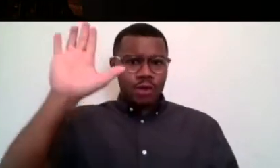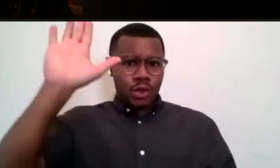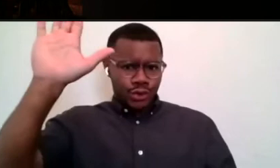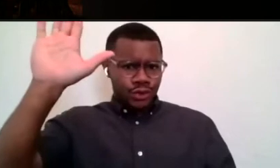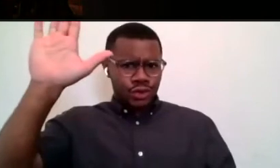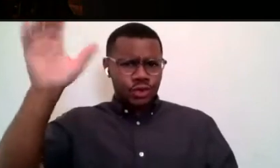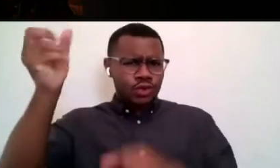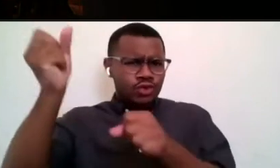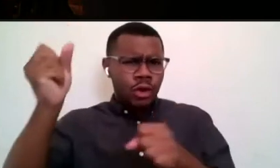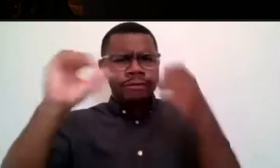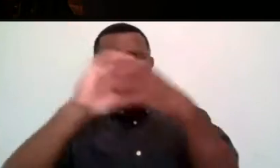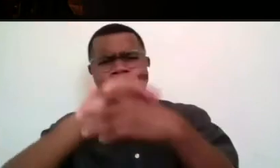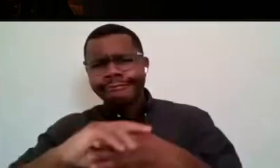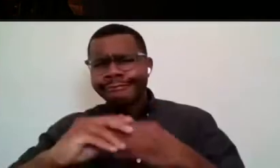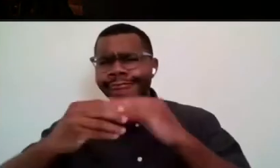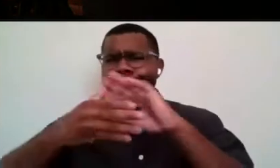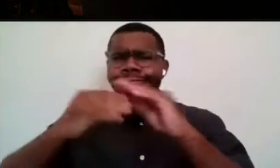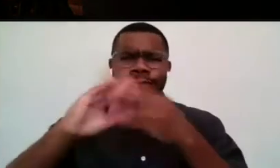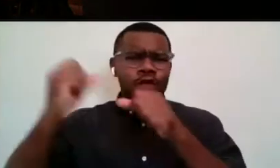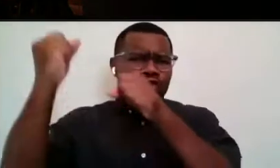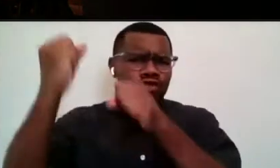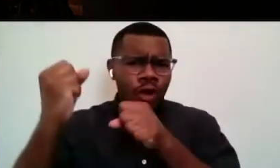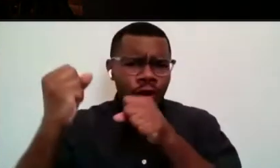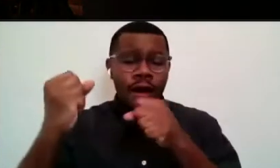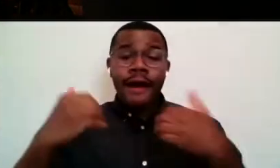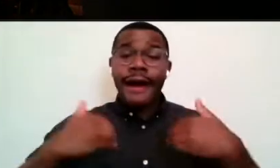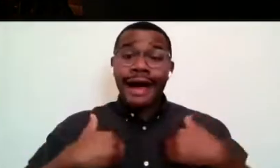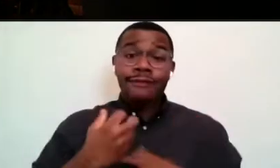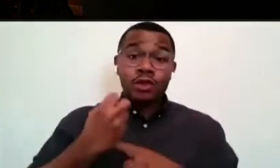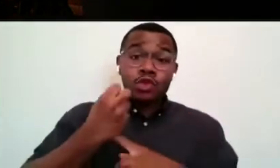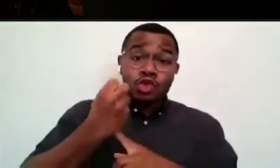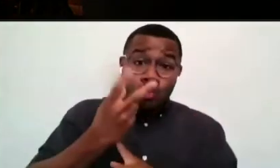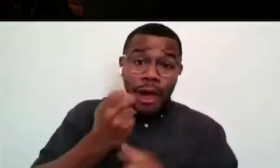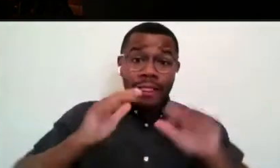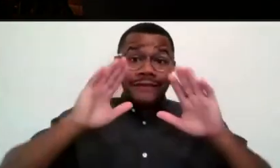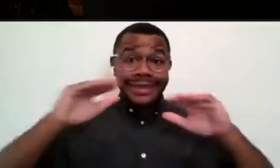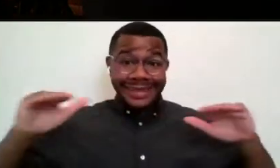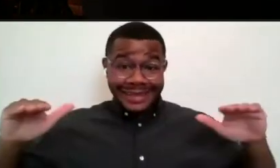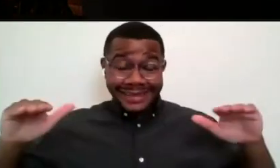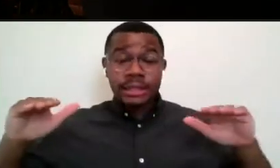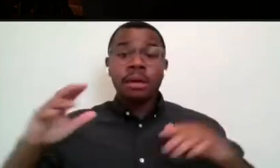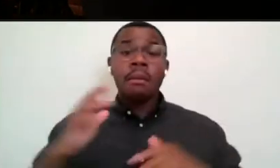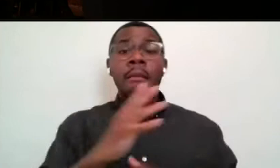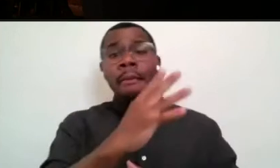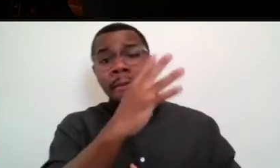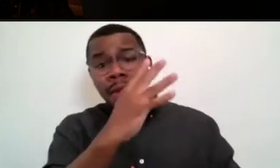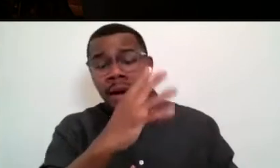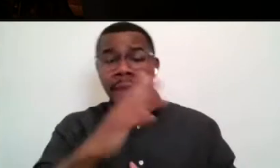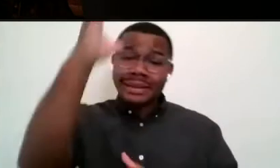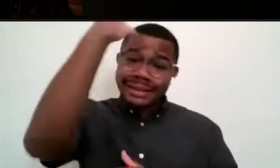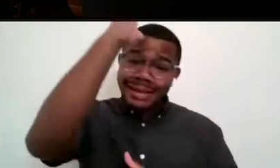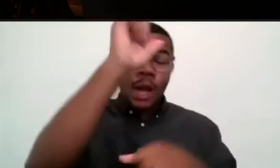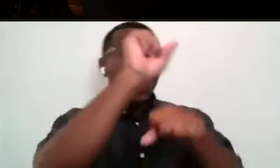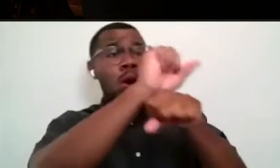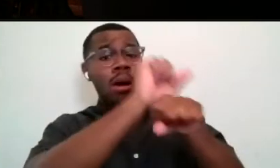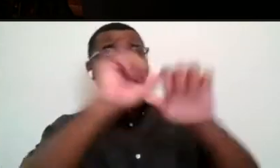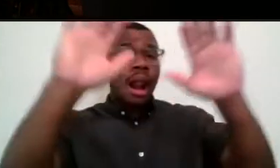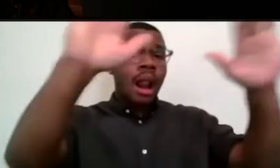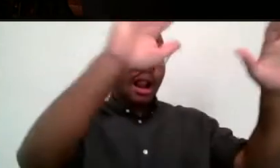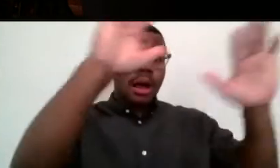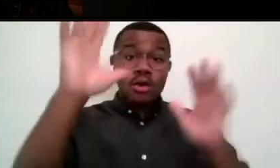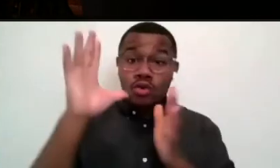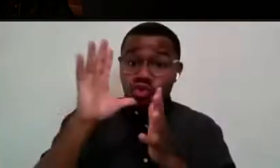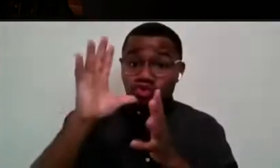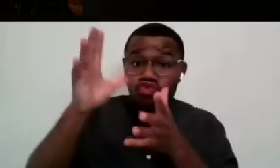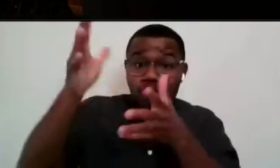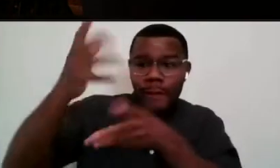us kids. And she would keep 6 to 8 kids sometimes while my mother and father worked in the fields. And she storytelling.